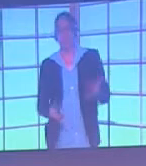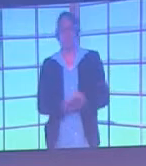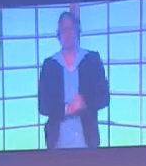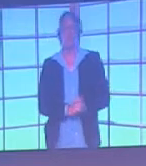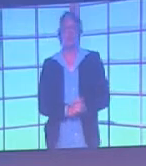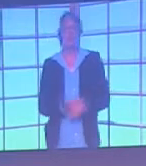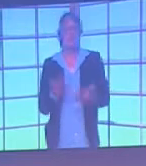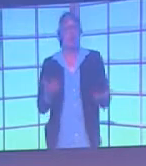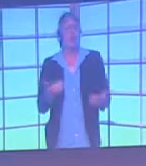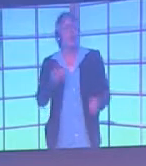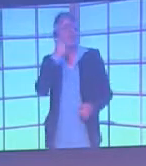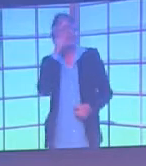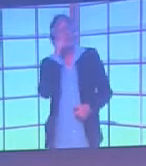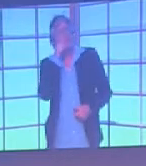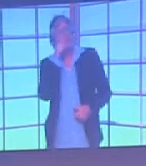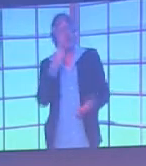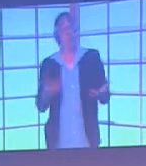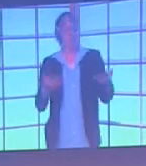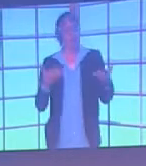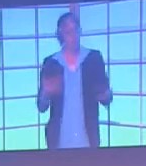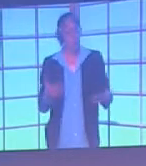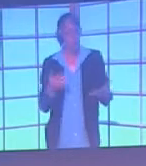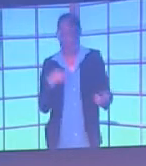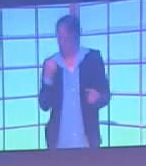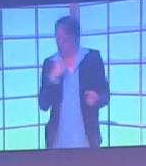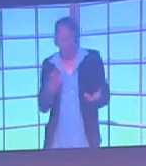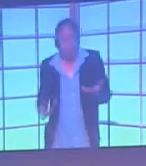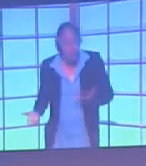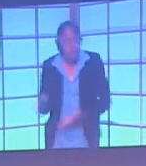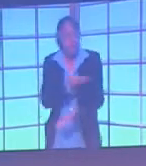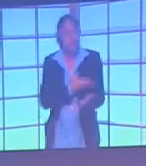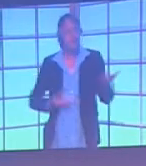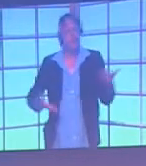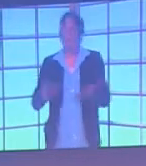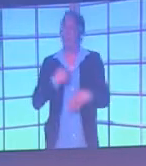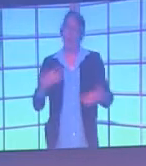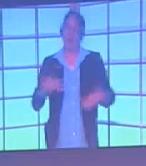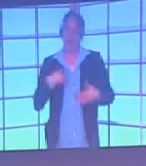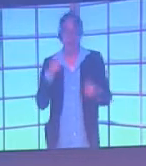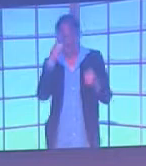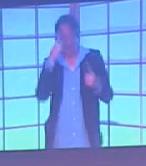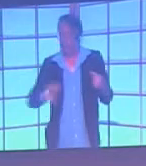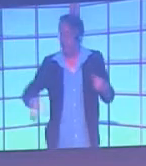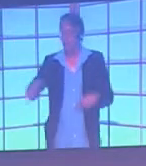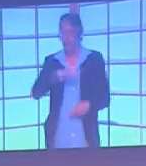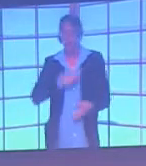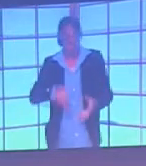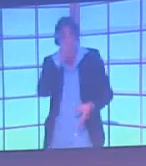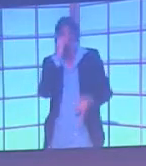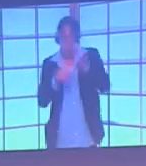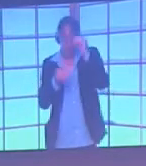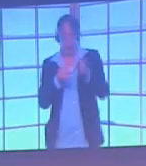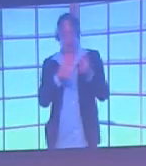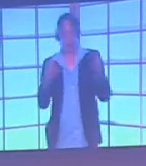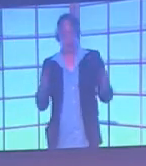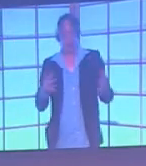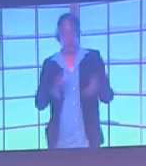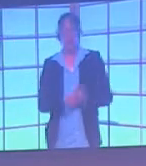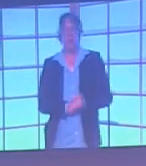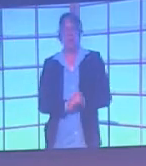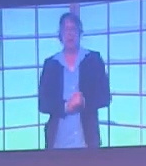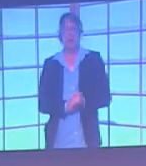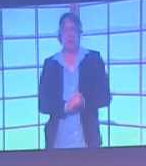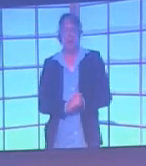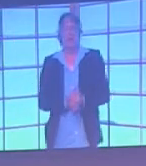do. But please, as disabled people, be bold. We're very happy to help and to support you, and find